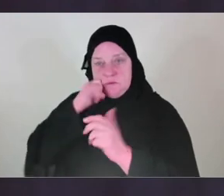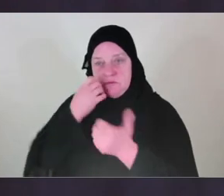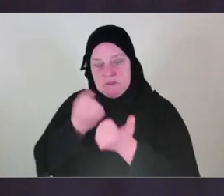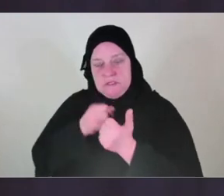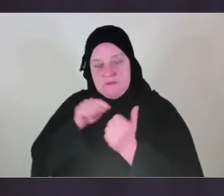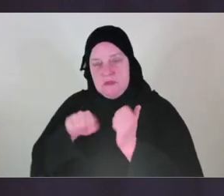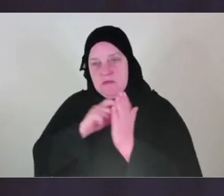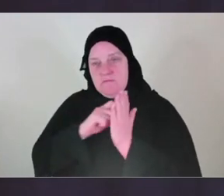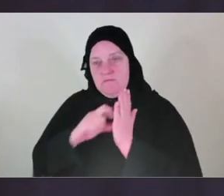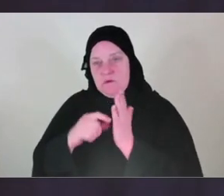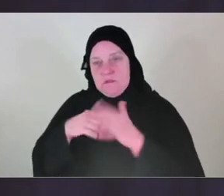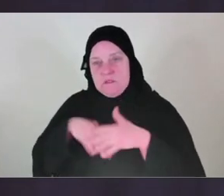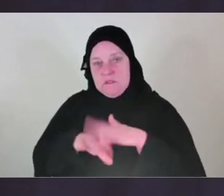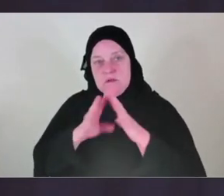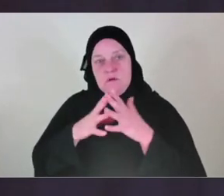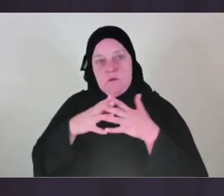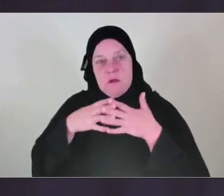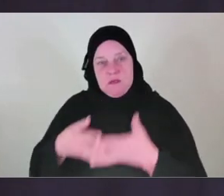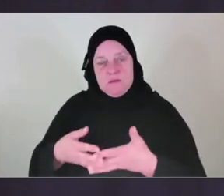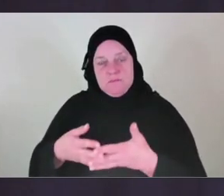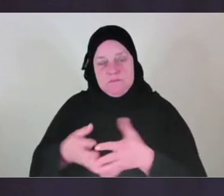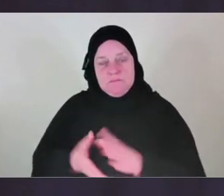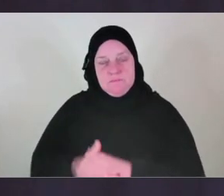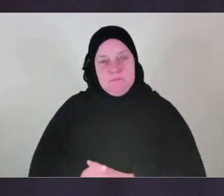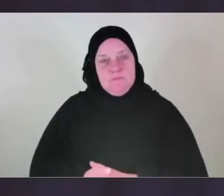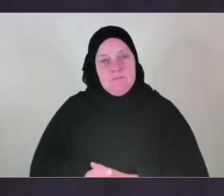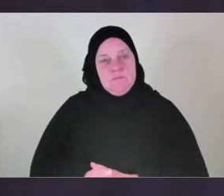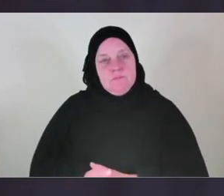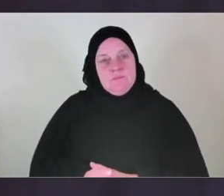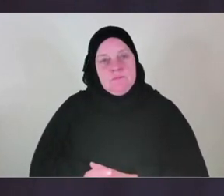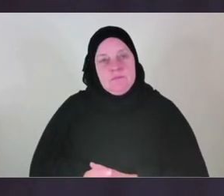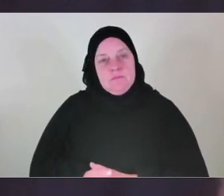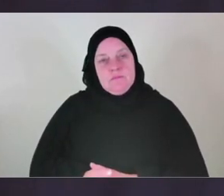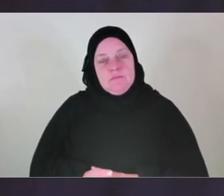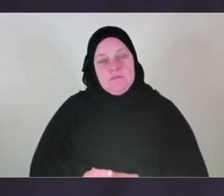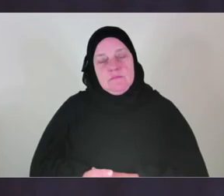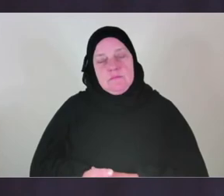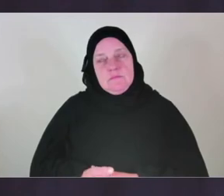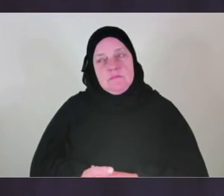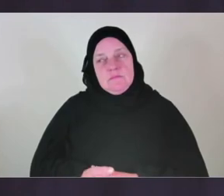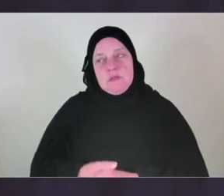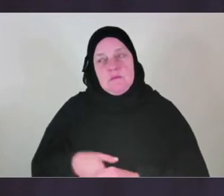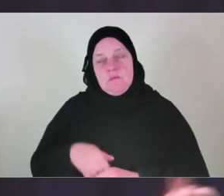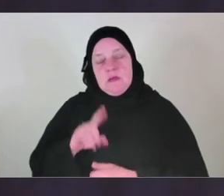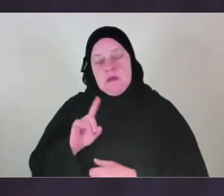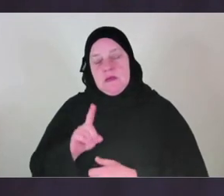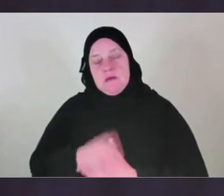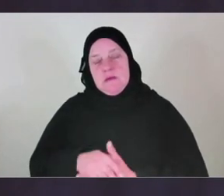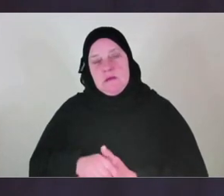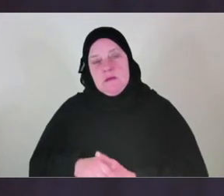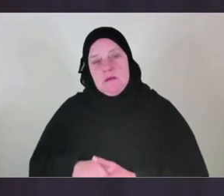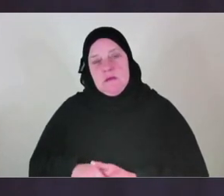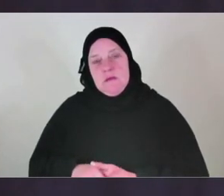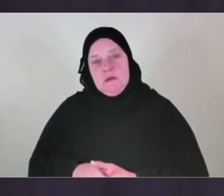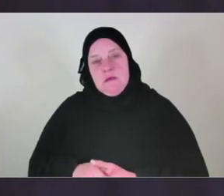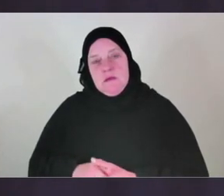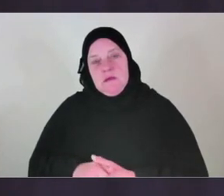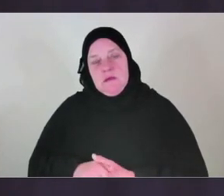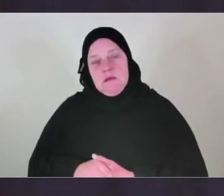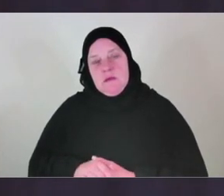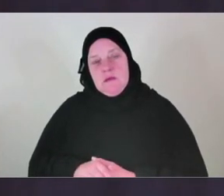he said, this is impossible. And then he says, because the majority of Umar's days, he was a mushrik. He says it